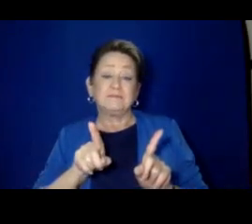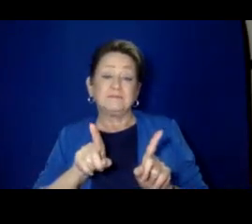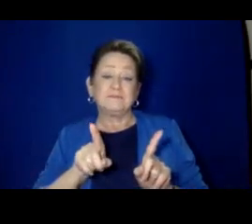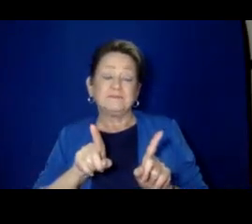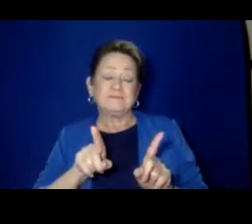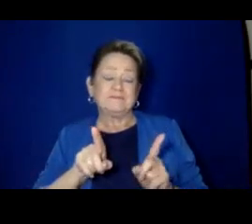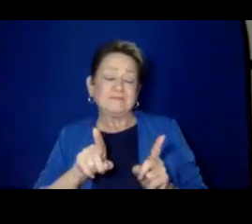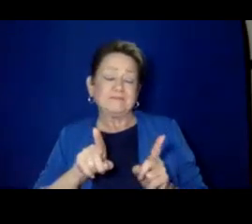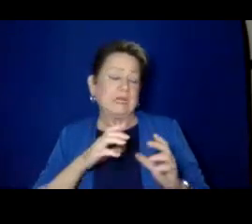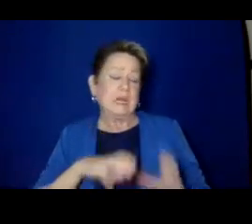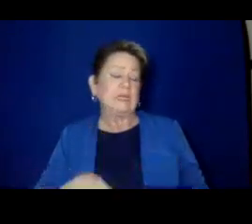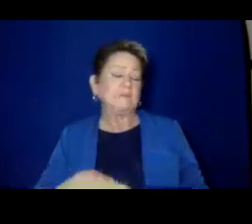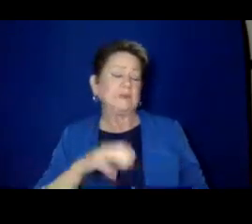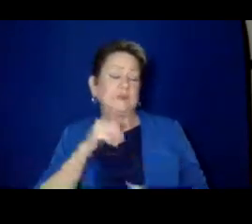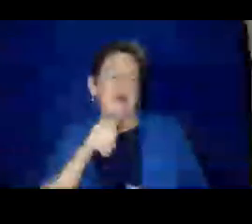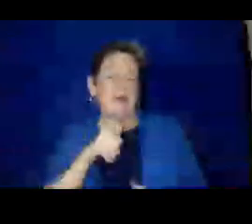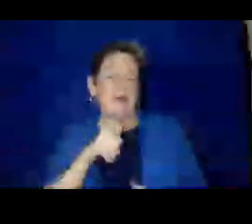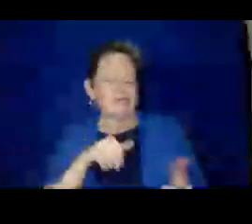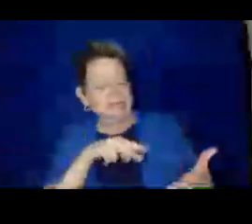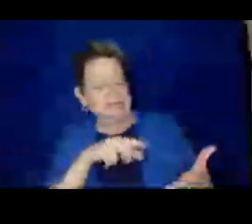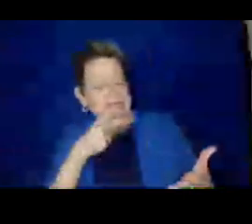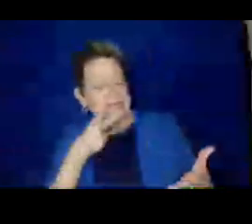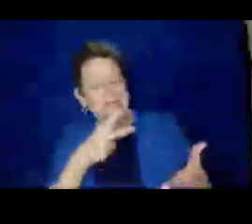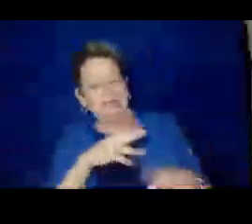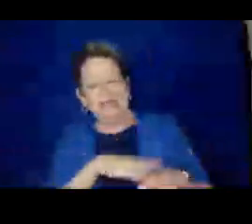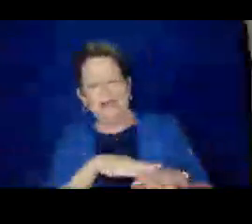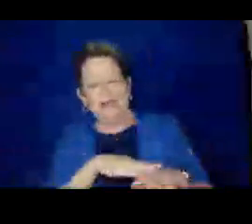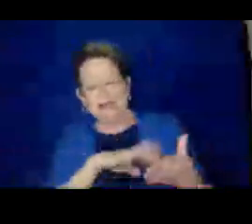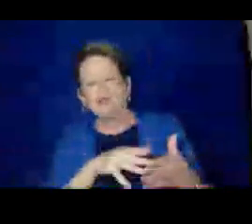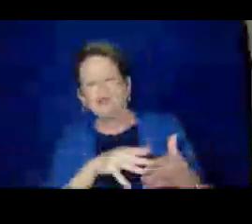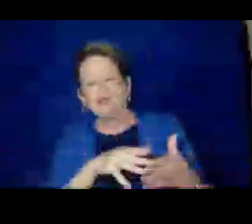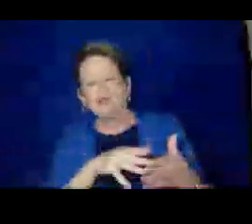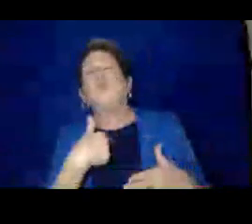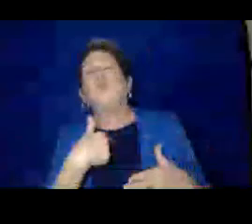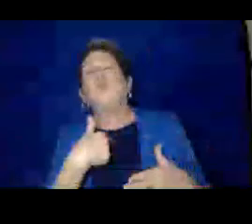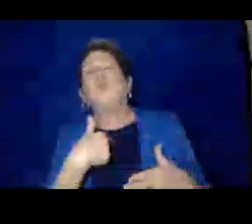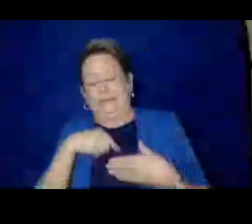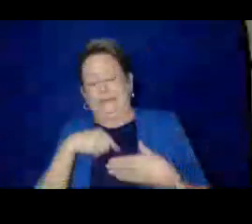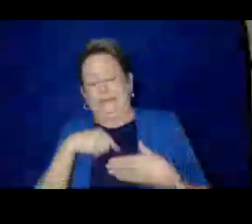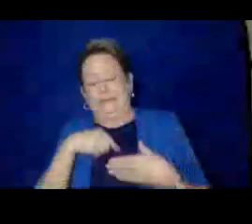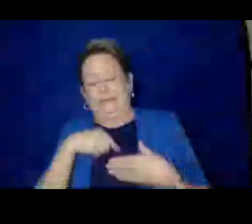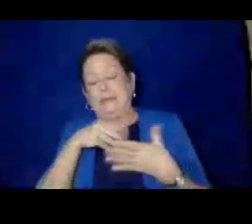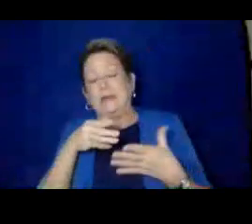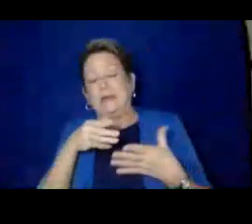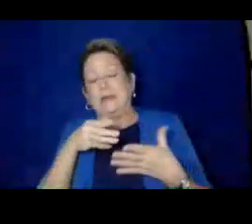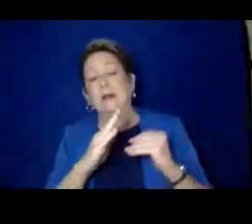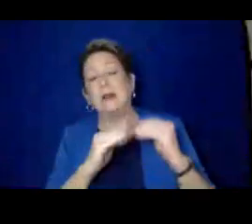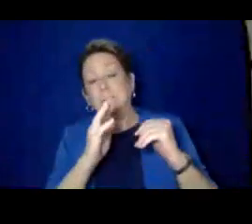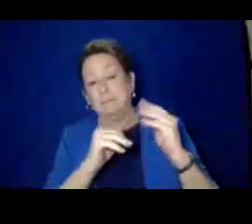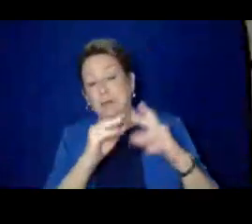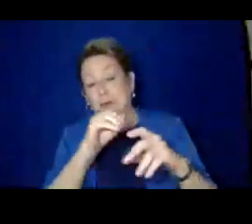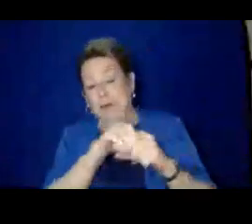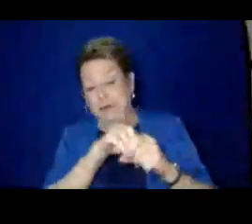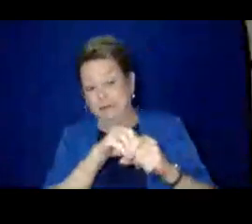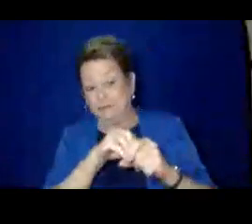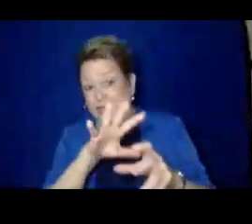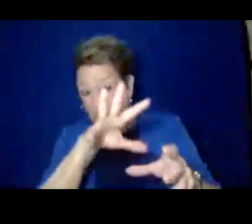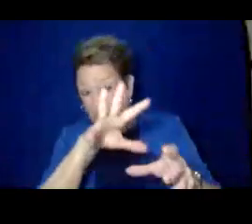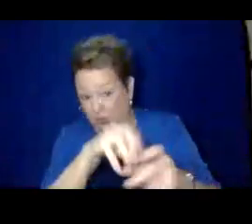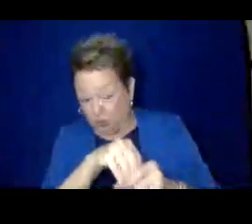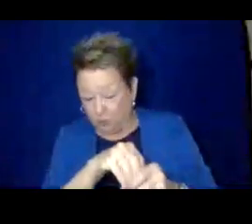seen on the customer facing schedule, because that's built into the schedule for our operations and getting over to the layover